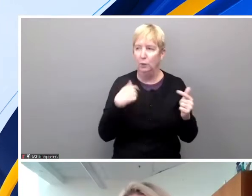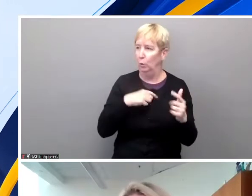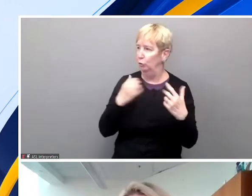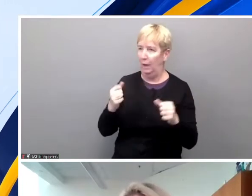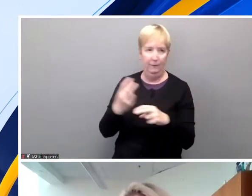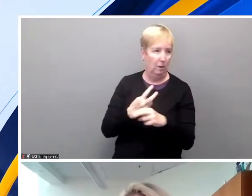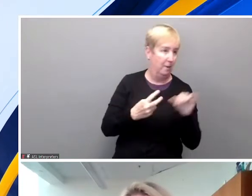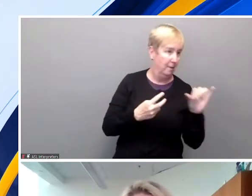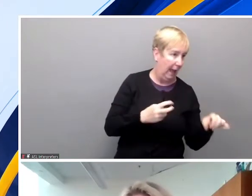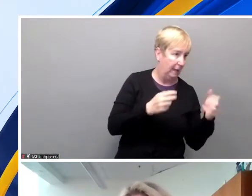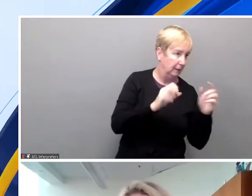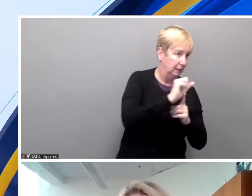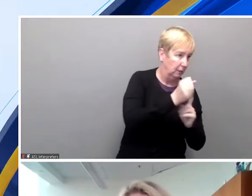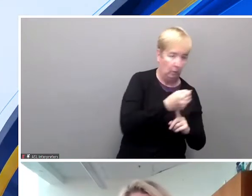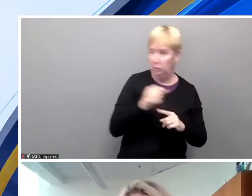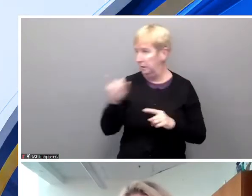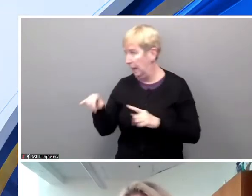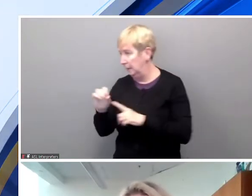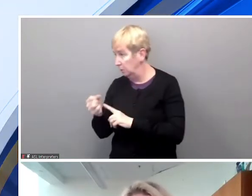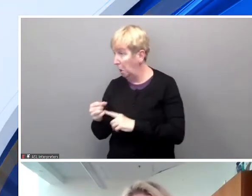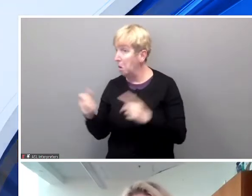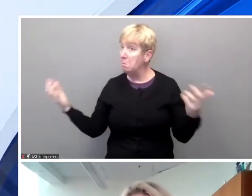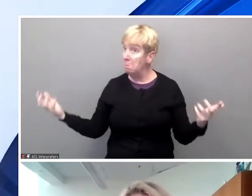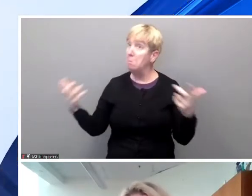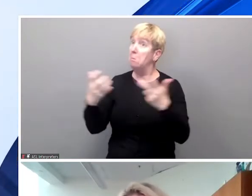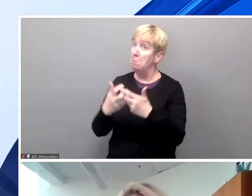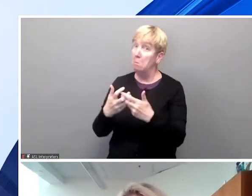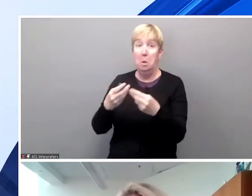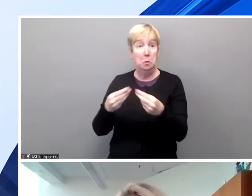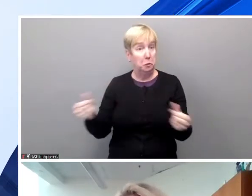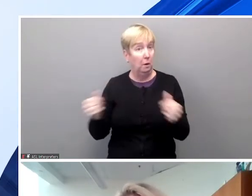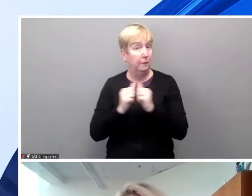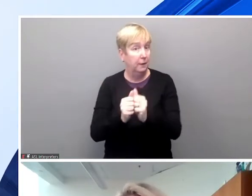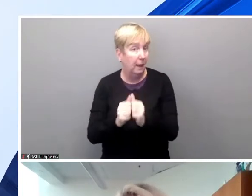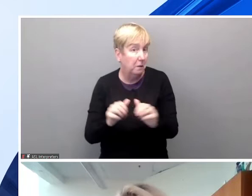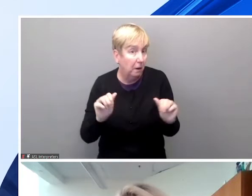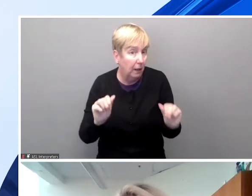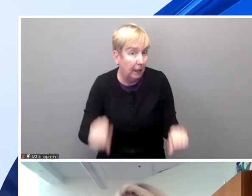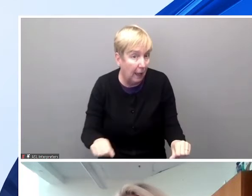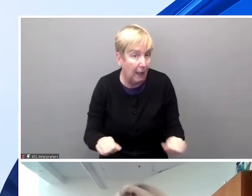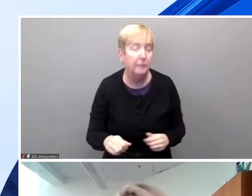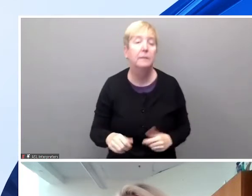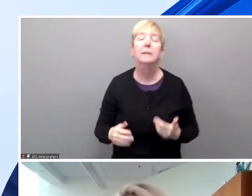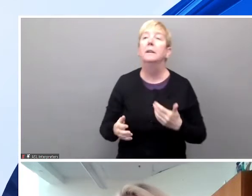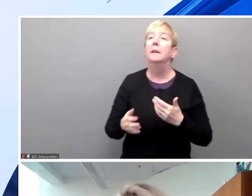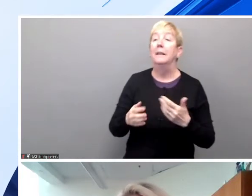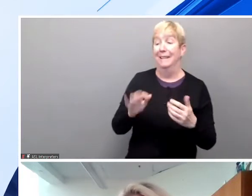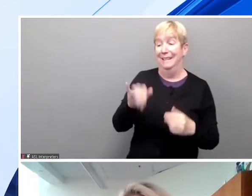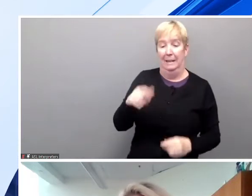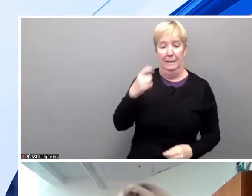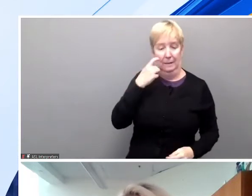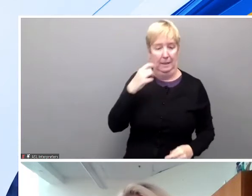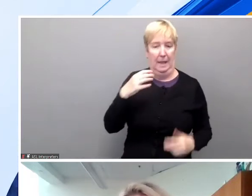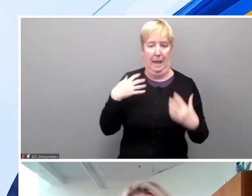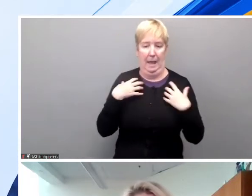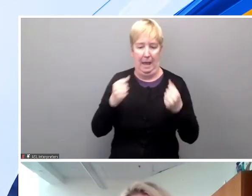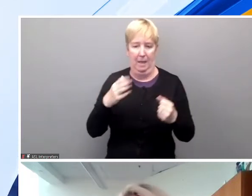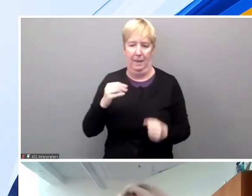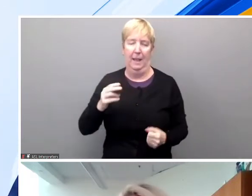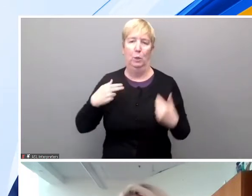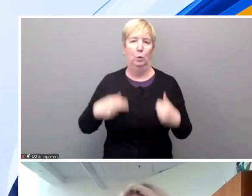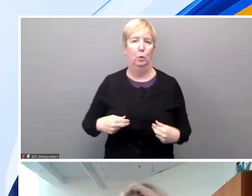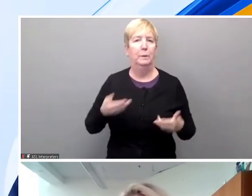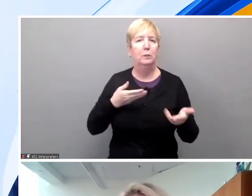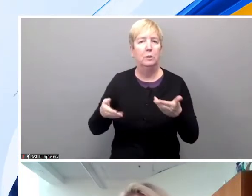some of our strategies and plans for the future because we presented that at the Health and Human Services Committee,